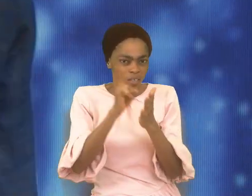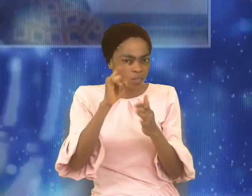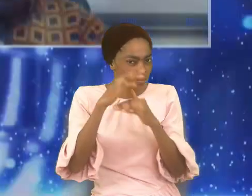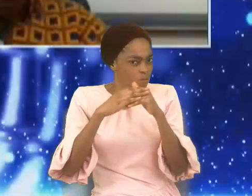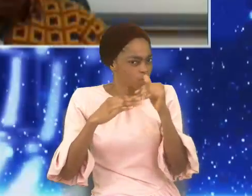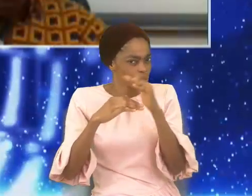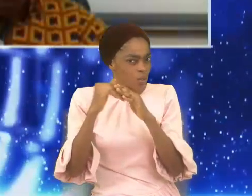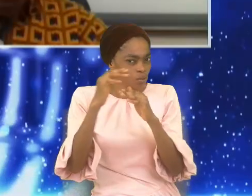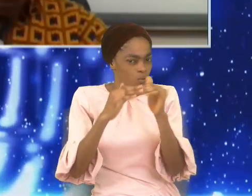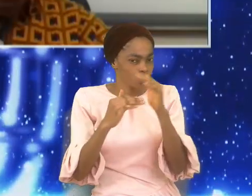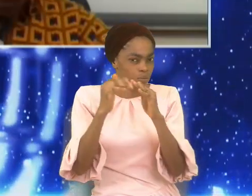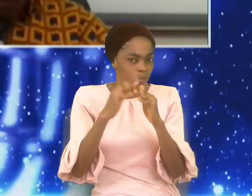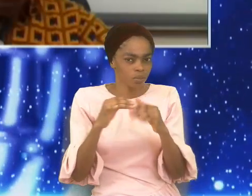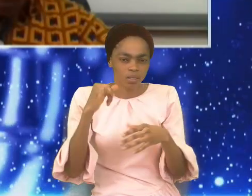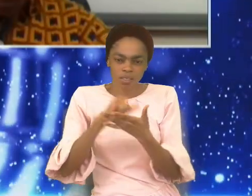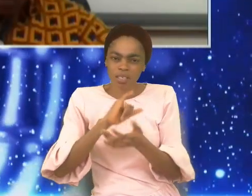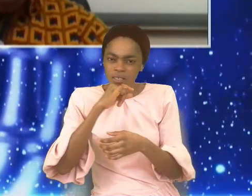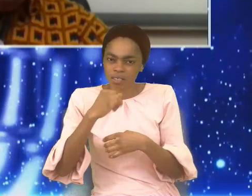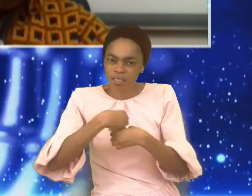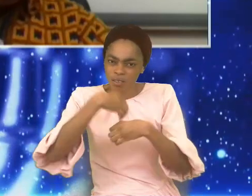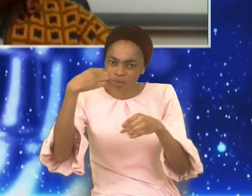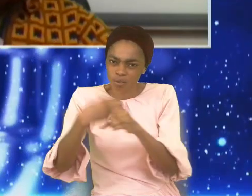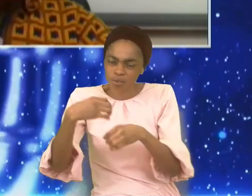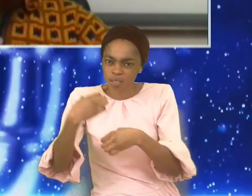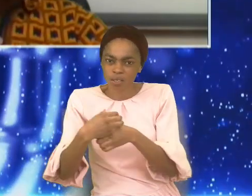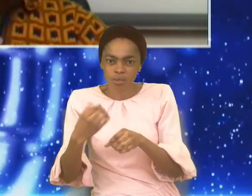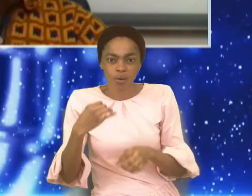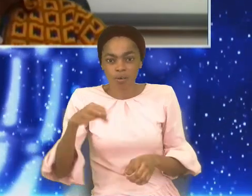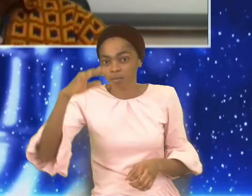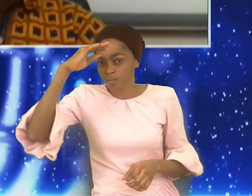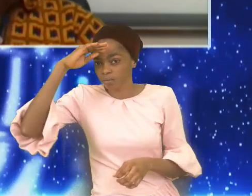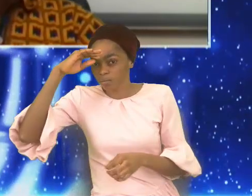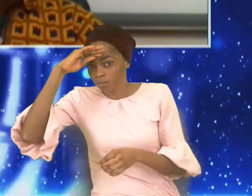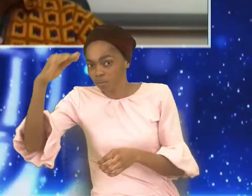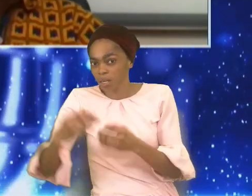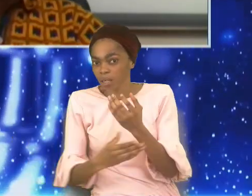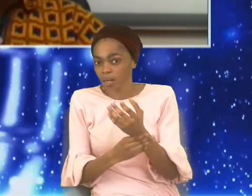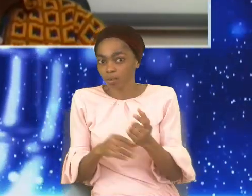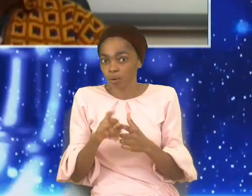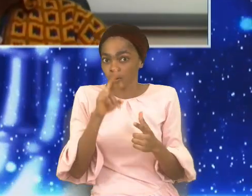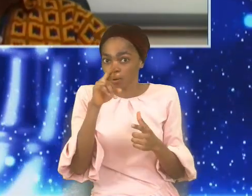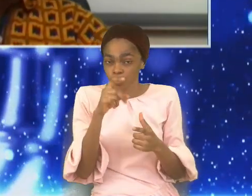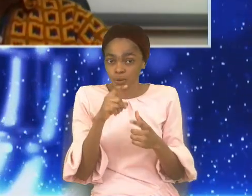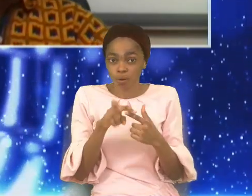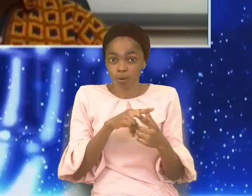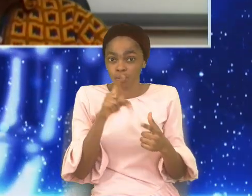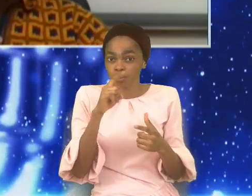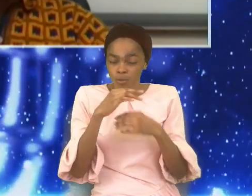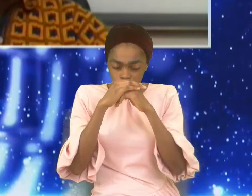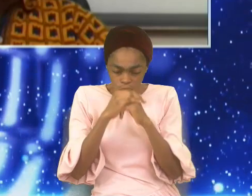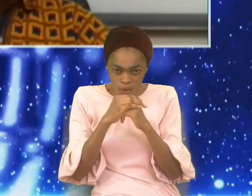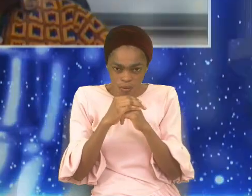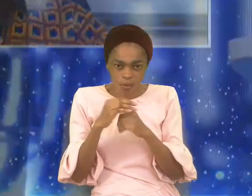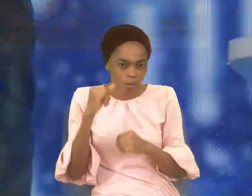man. You worship a woman, a creature. You worship a man. And when the man, when